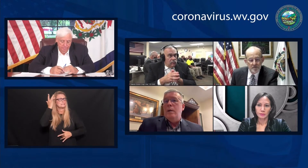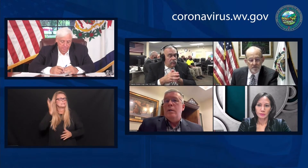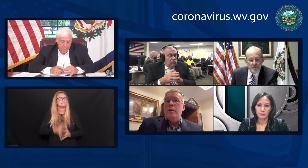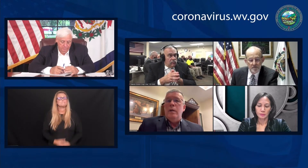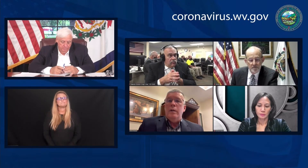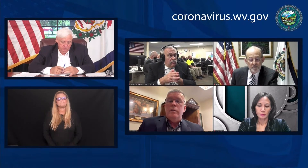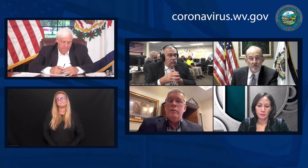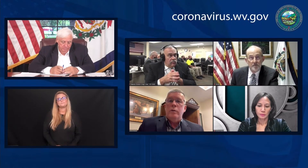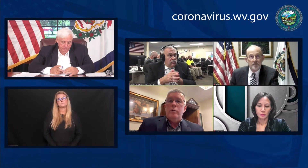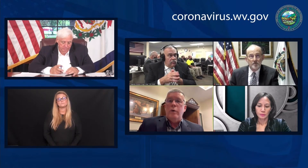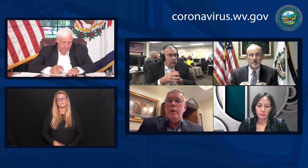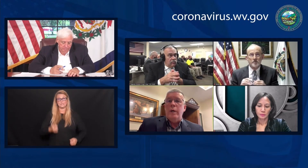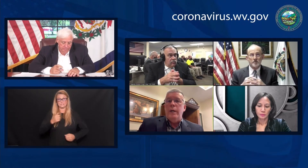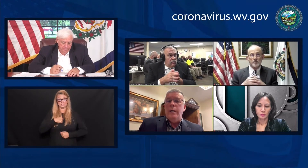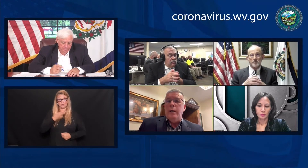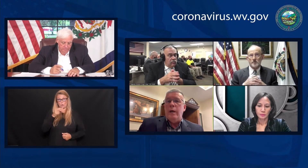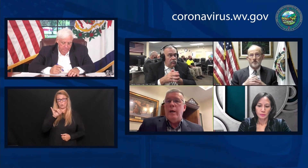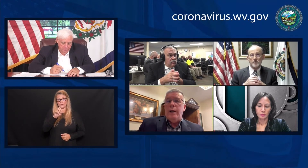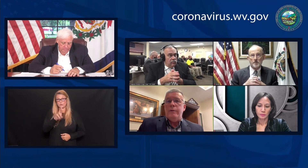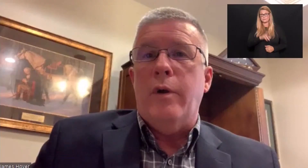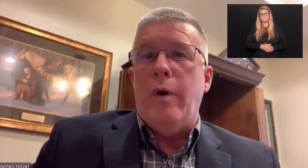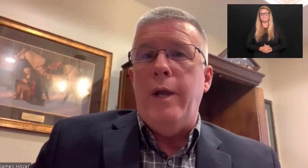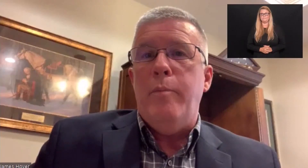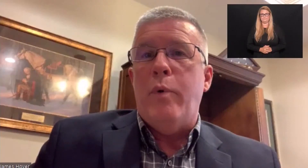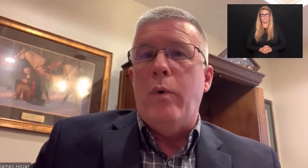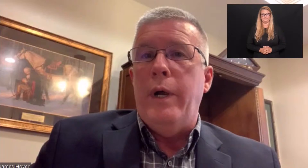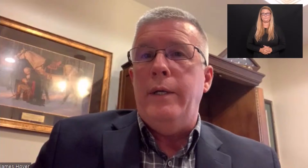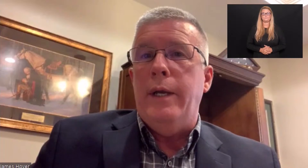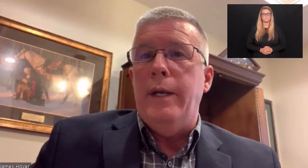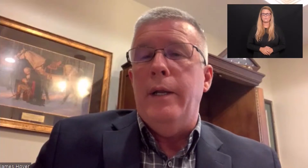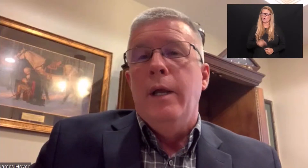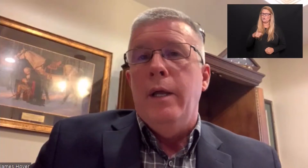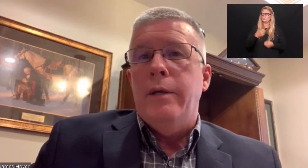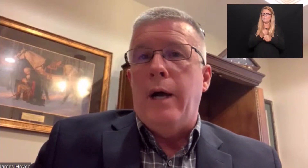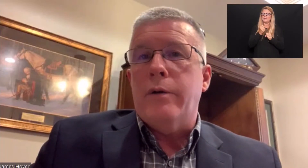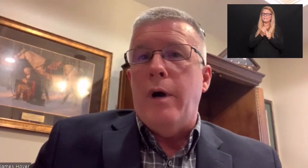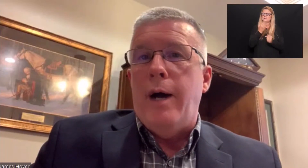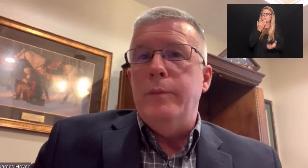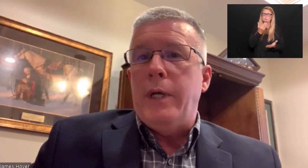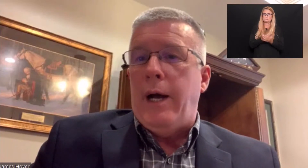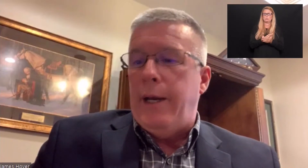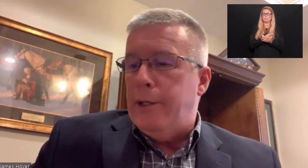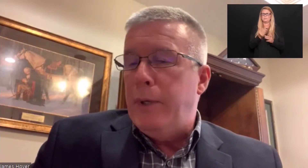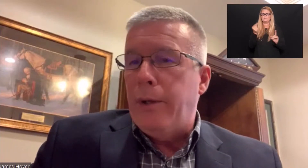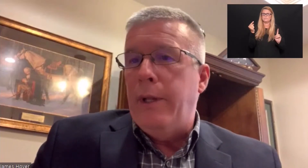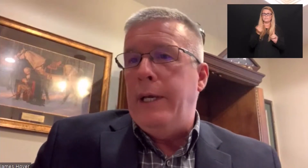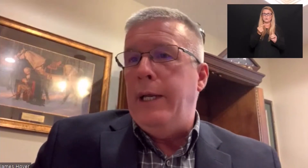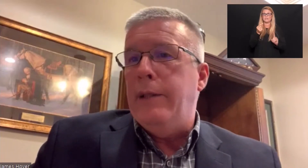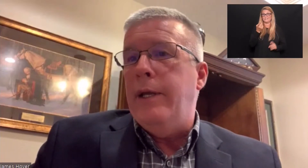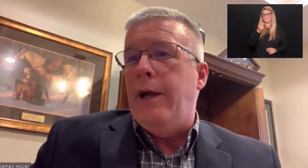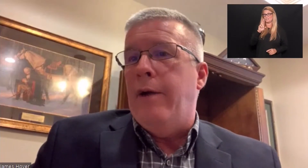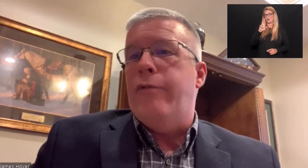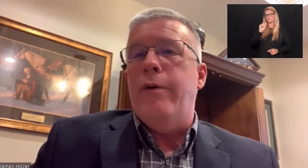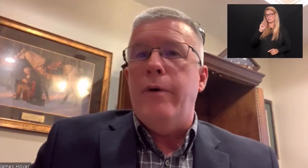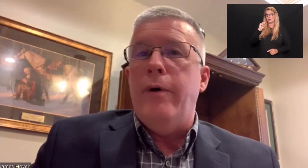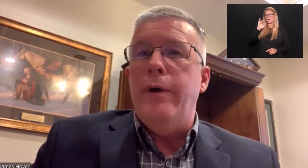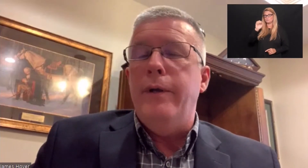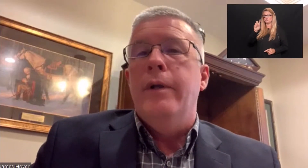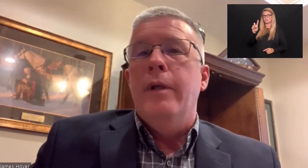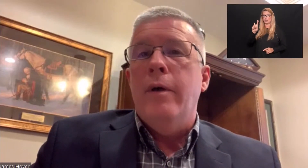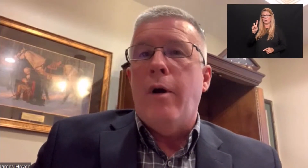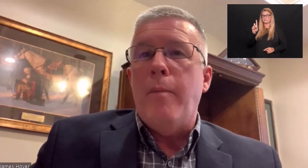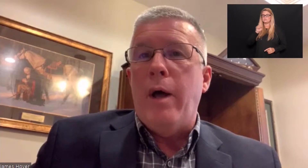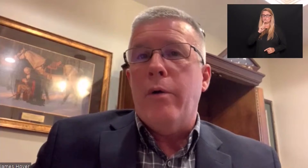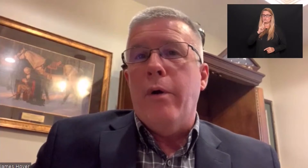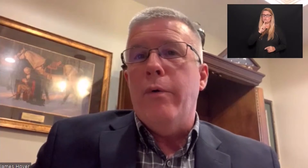go. So Kenny, that's a great point, and Dr. Amjad has been leading the effort